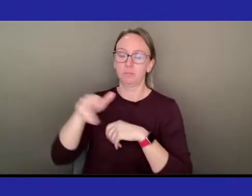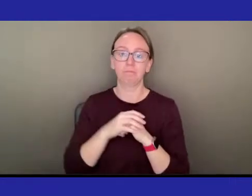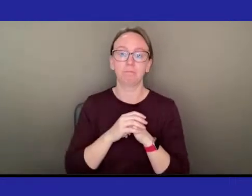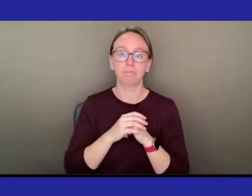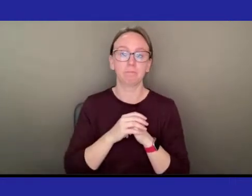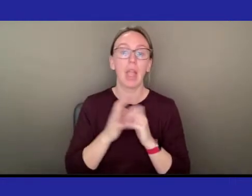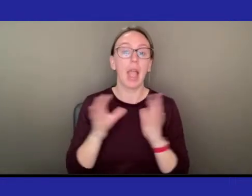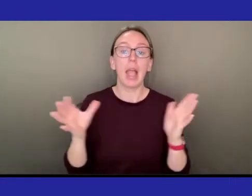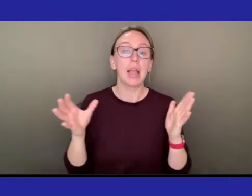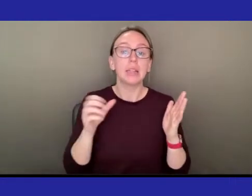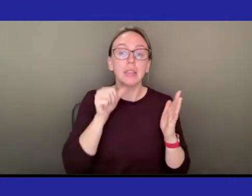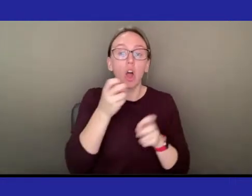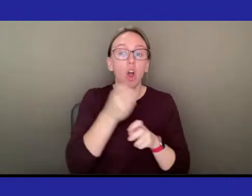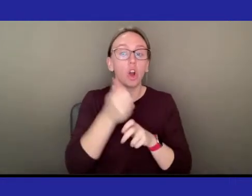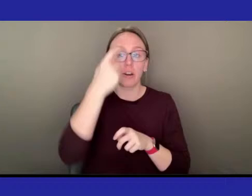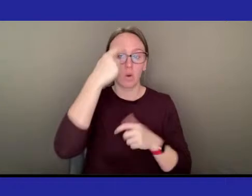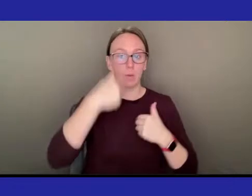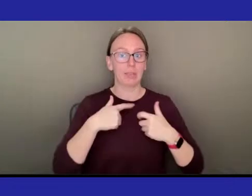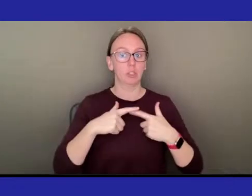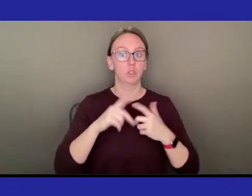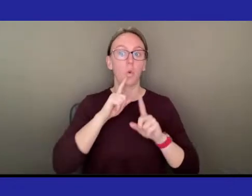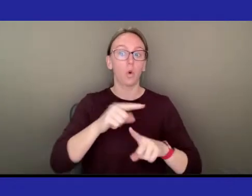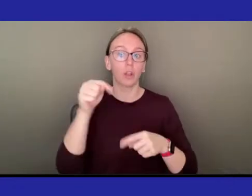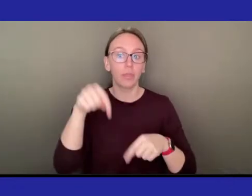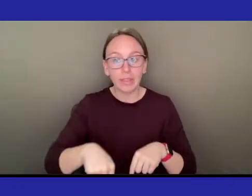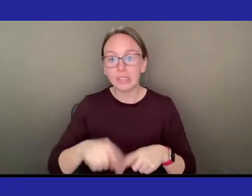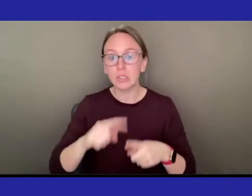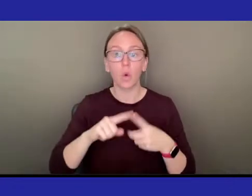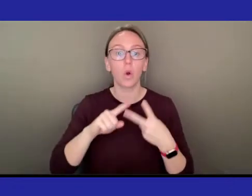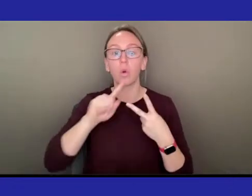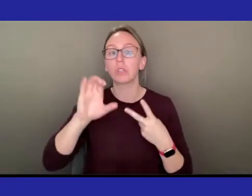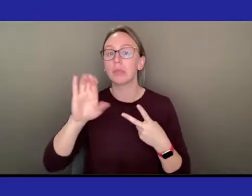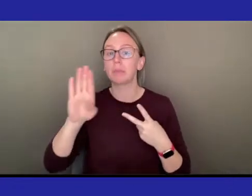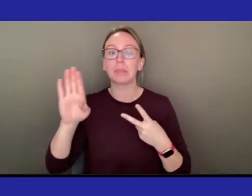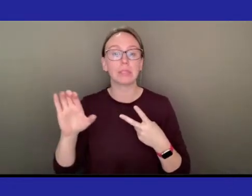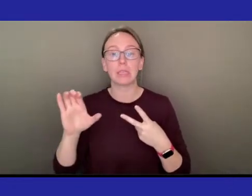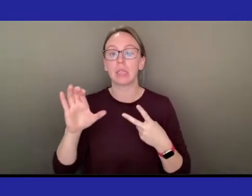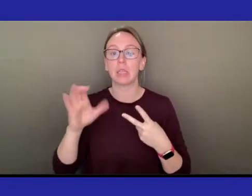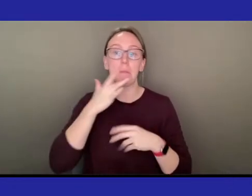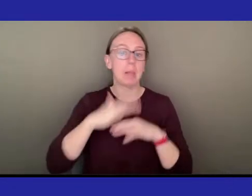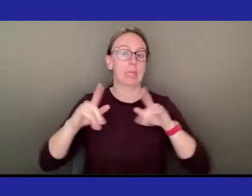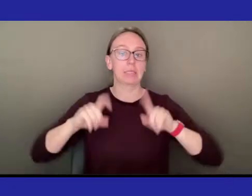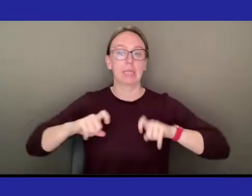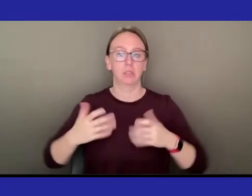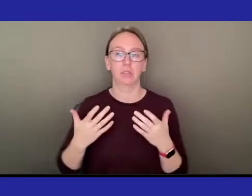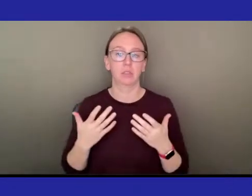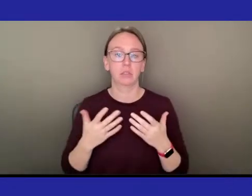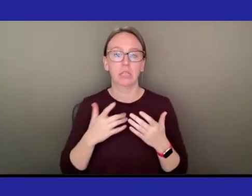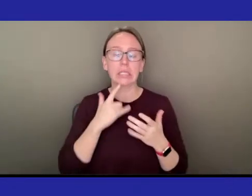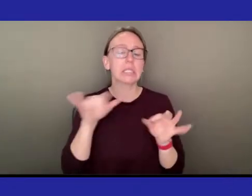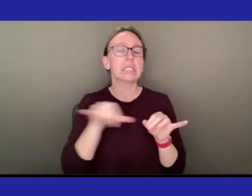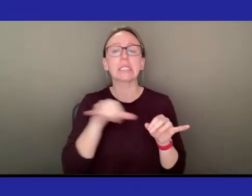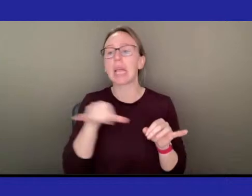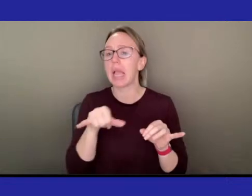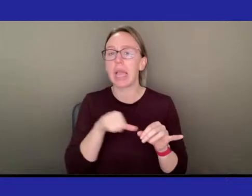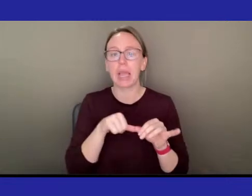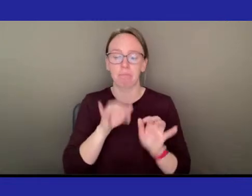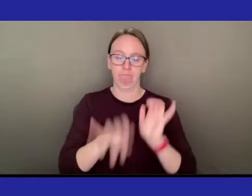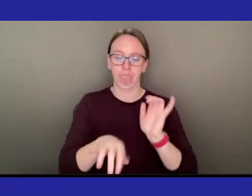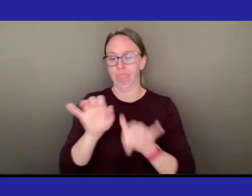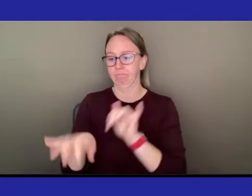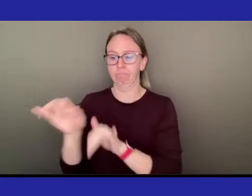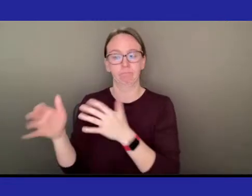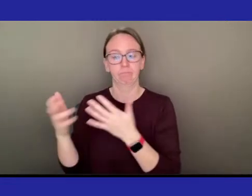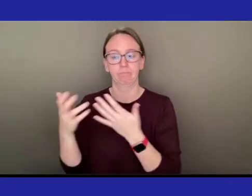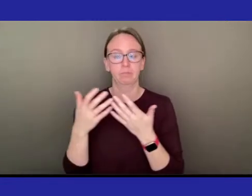order this than it would be to order a CBC blood test. I mean, it's you know, it's the same number of,